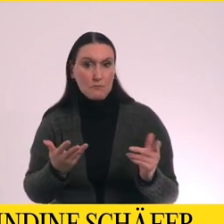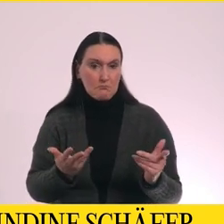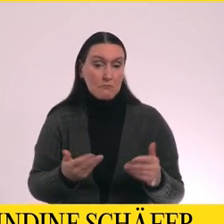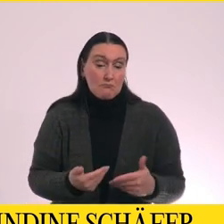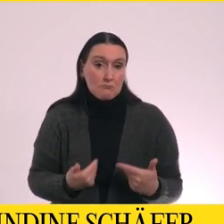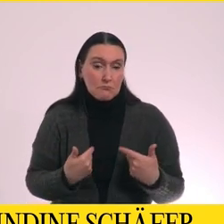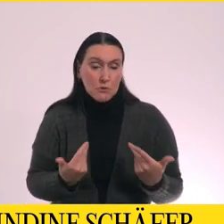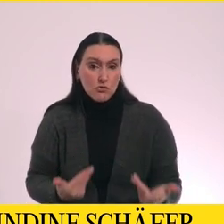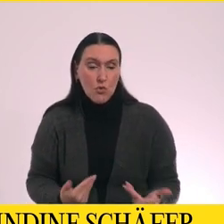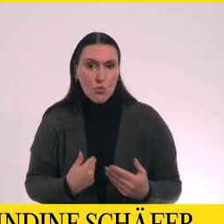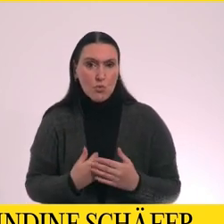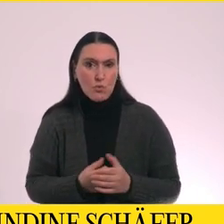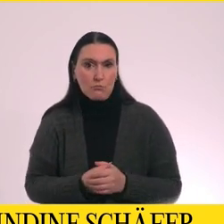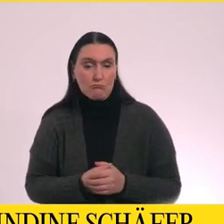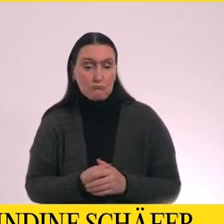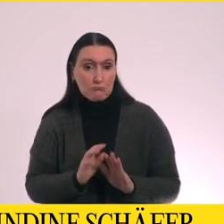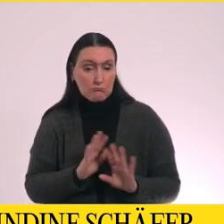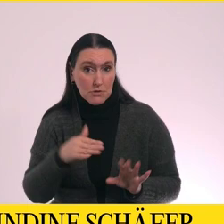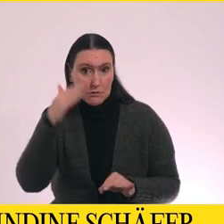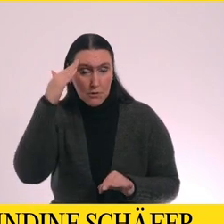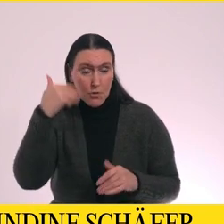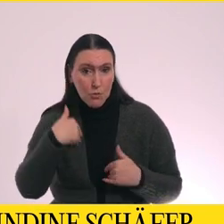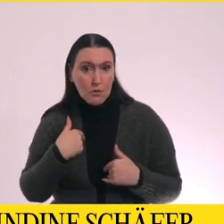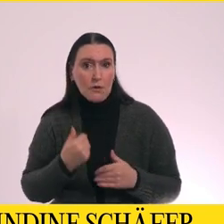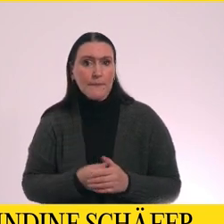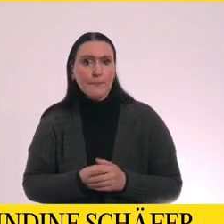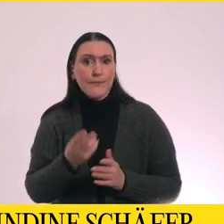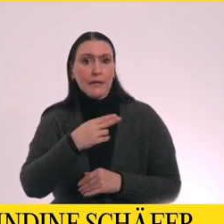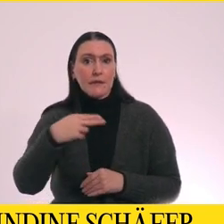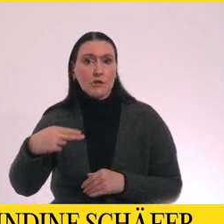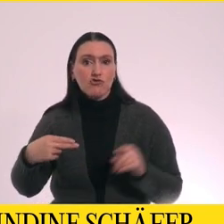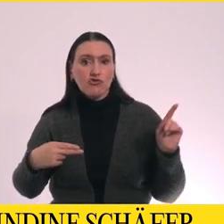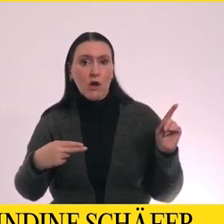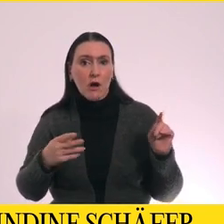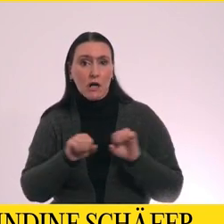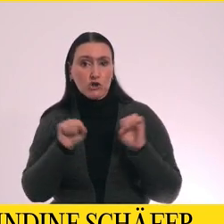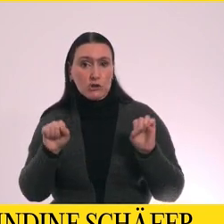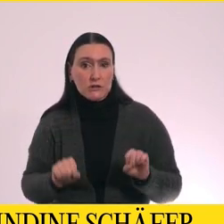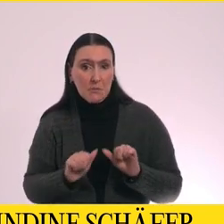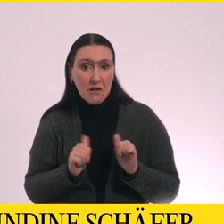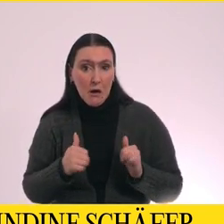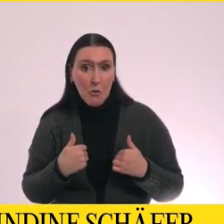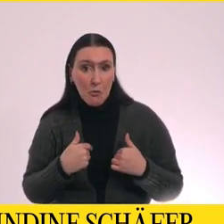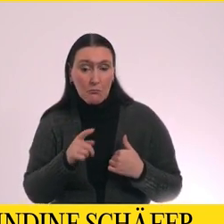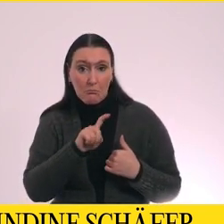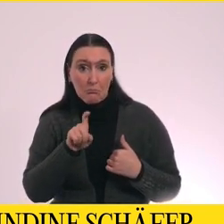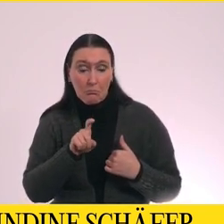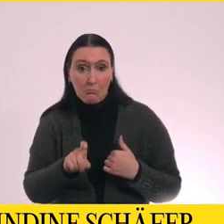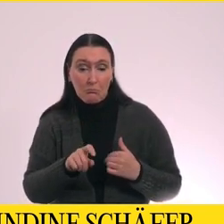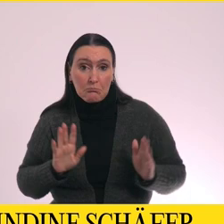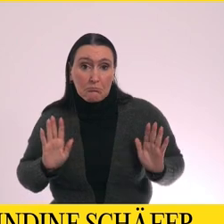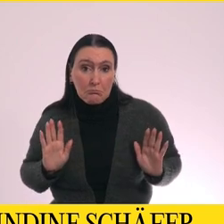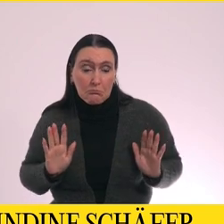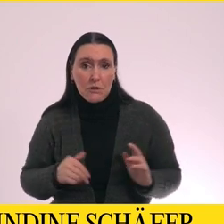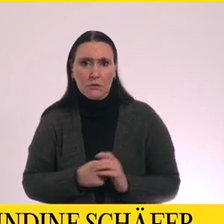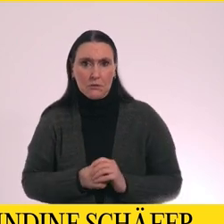we don't know, for example, what the Indonesian system is. Is it just that communities support people